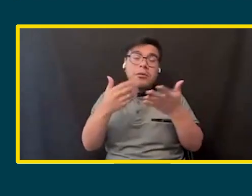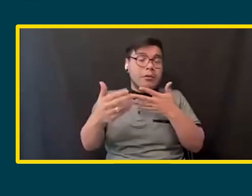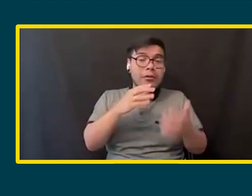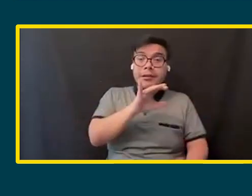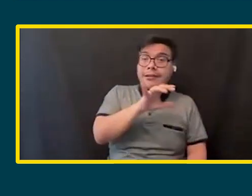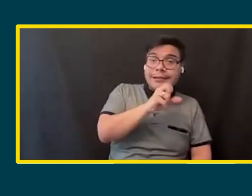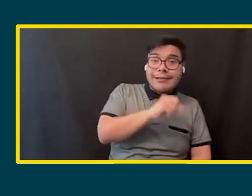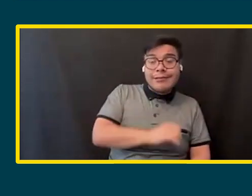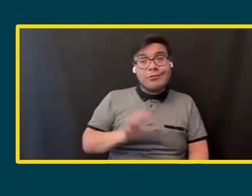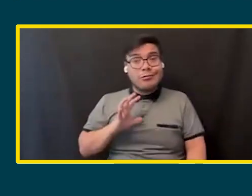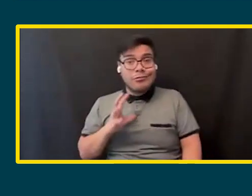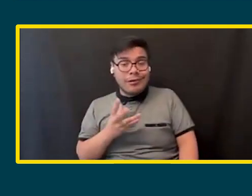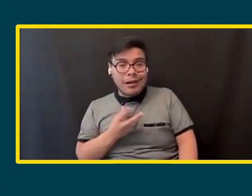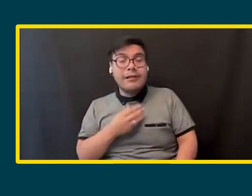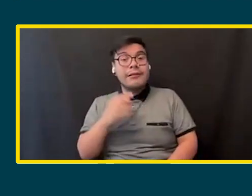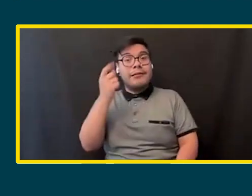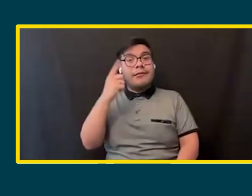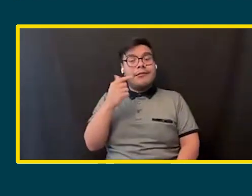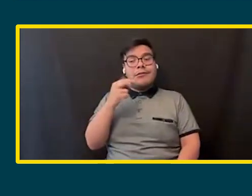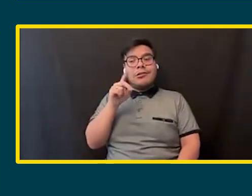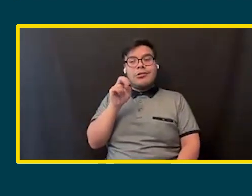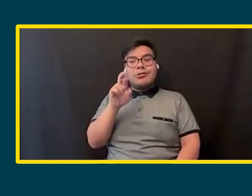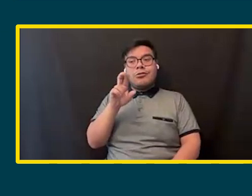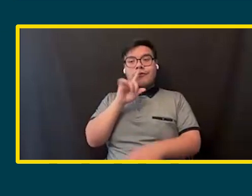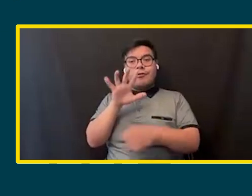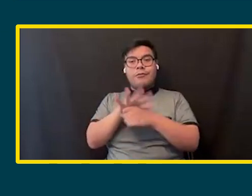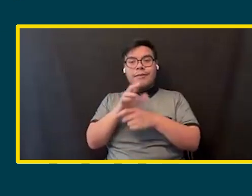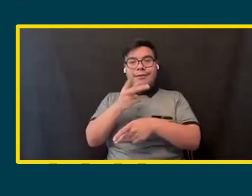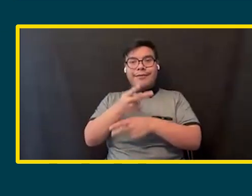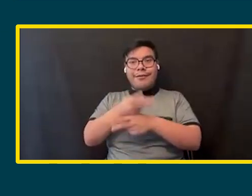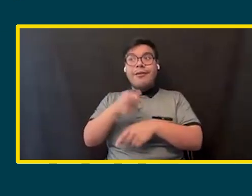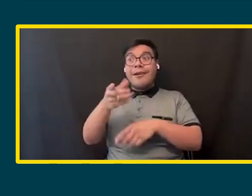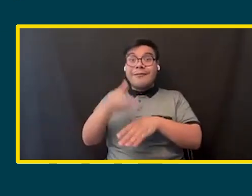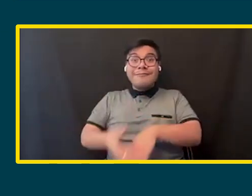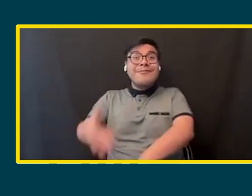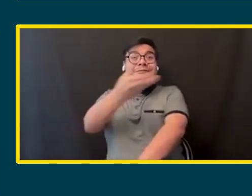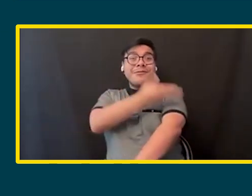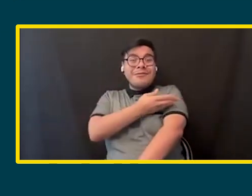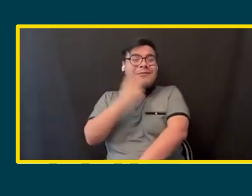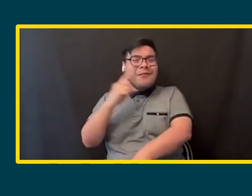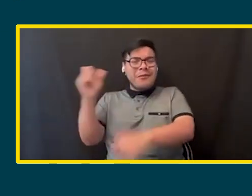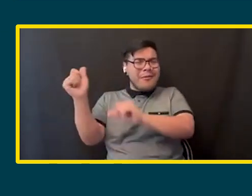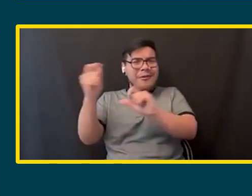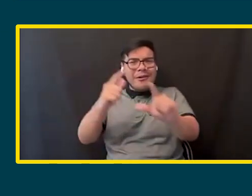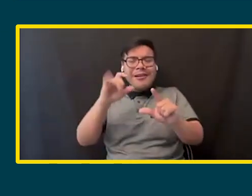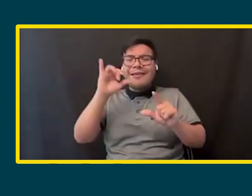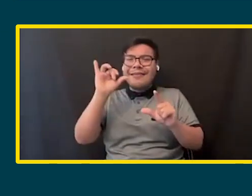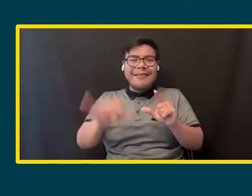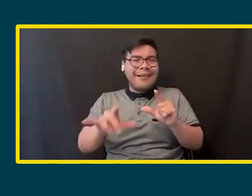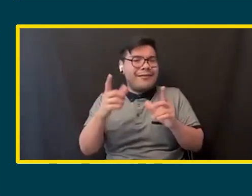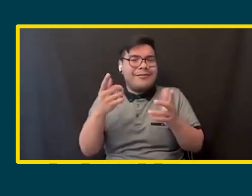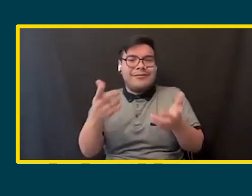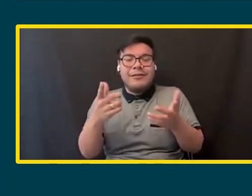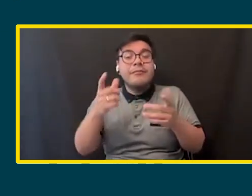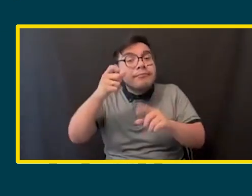trans. And gender affirming care improves things for everybody. And that is just one, like, again,